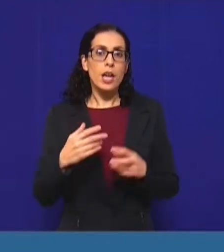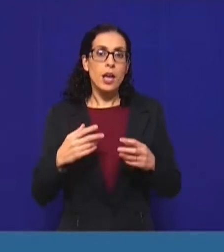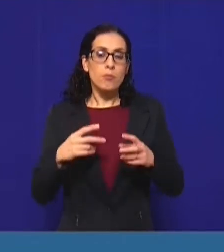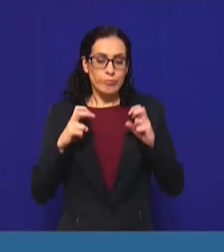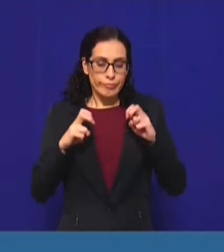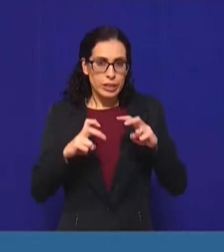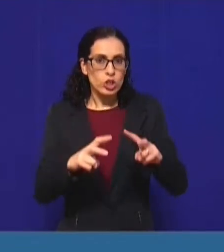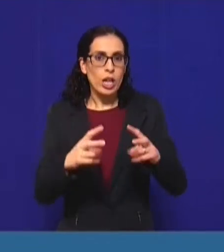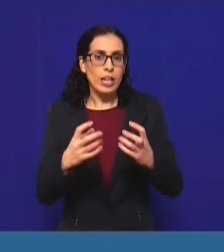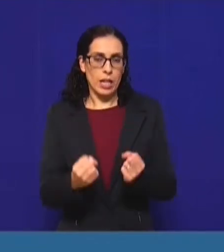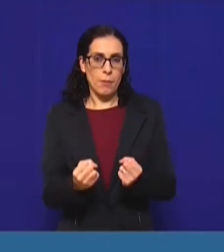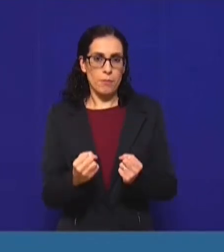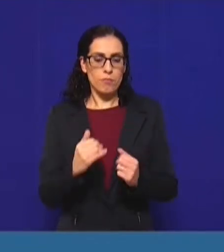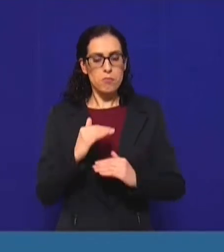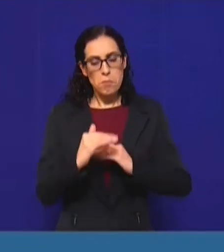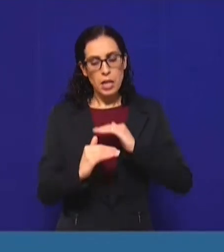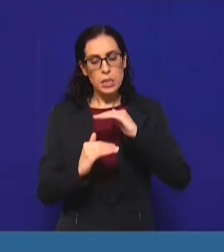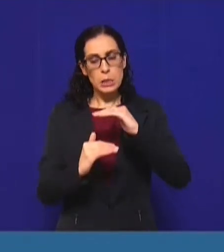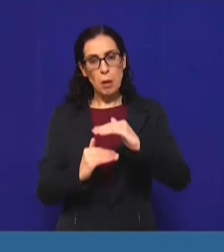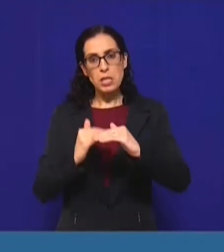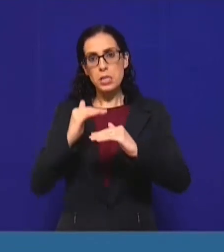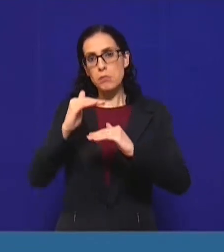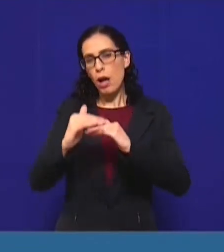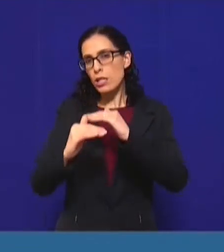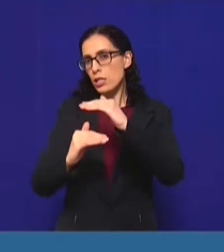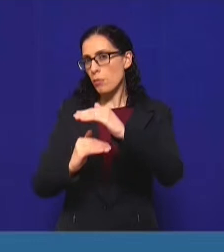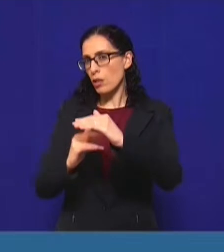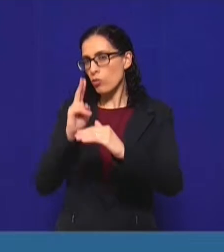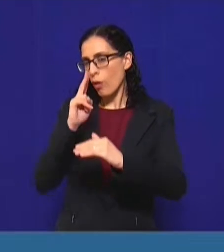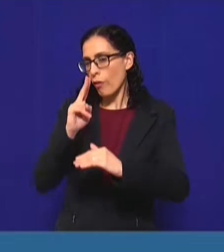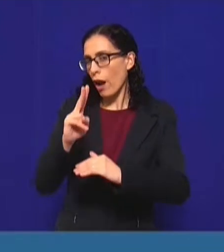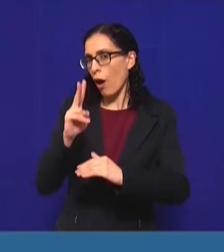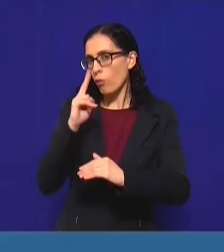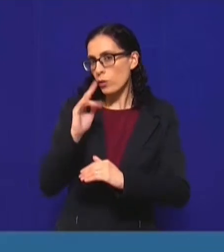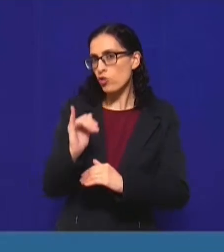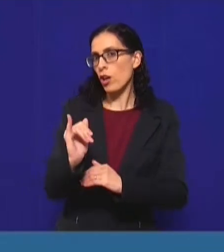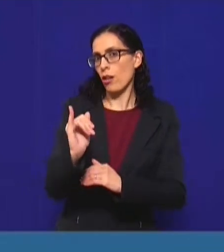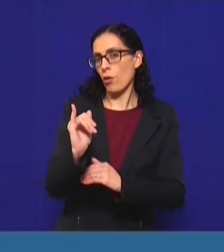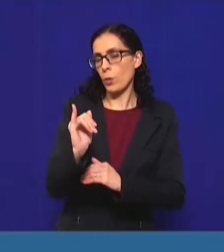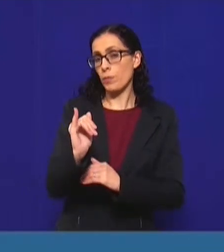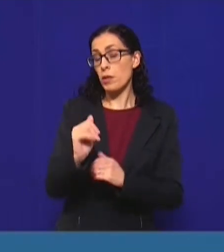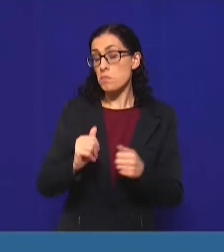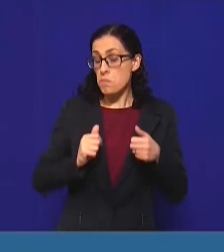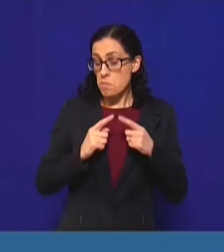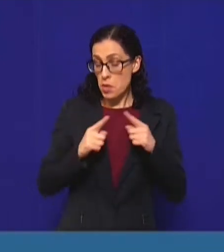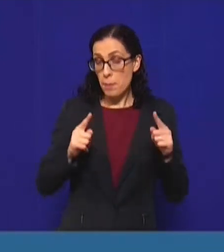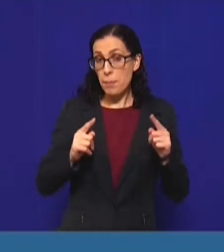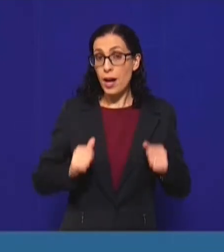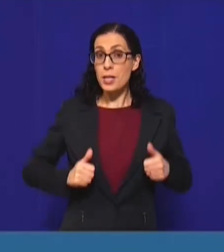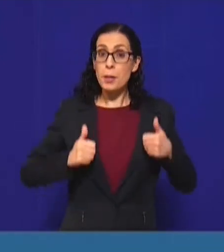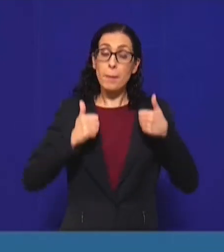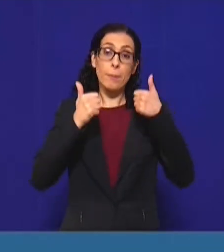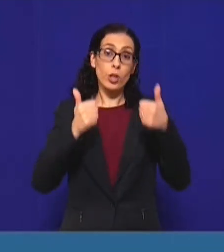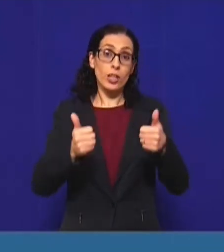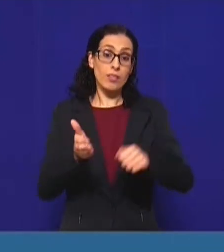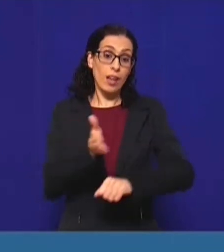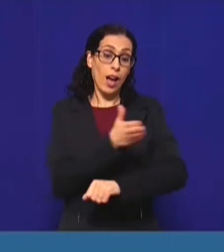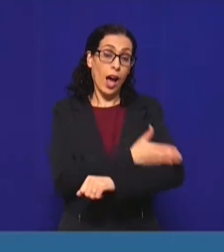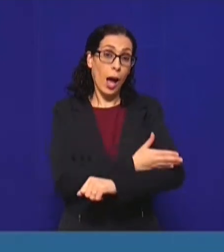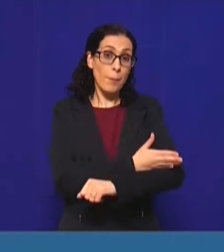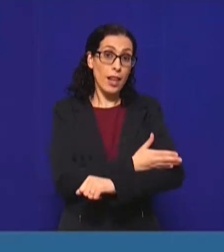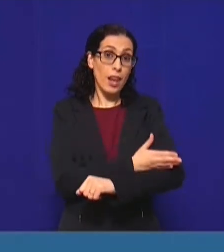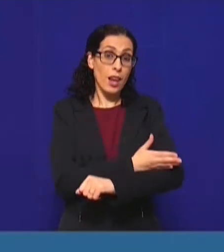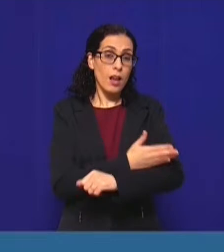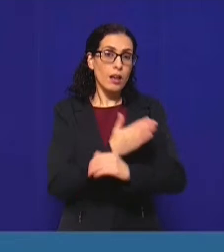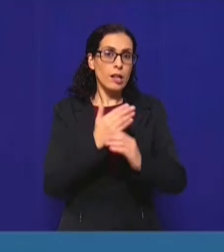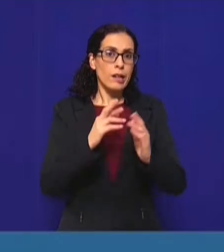nkunu qegħdin nagħmlu monitoraġġ dawk il-passi kollha li nkunu qegħdin nagħmlu. Però huwa importanti li inti qabel tieħu il-miżuri